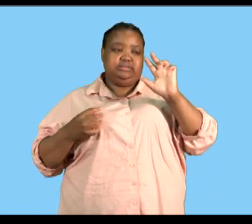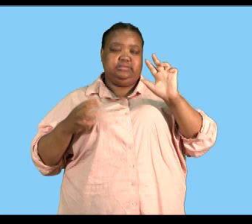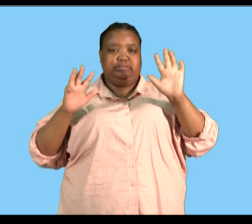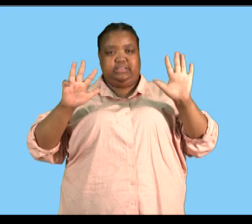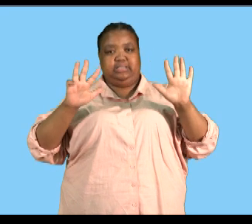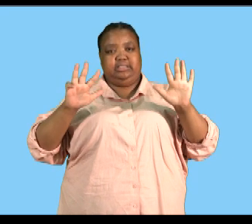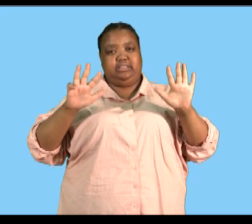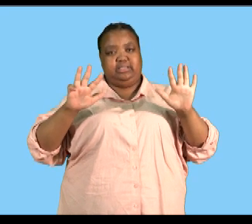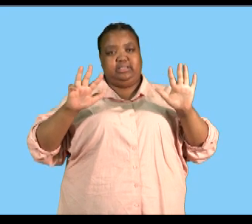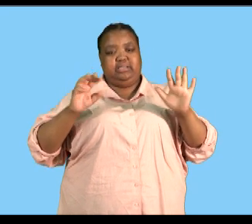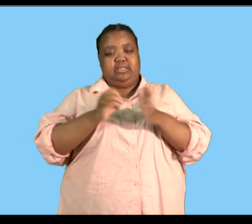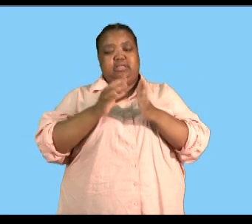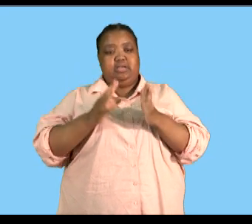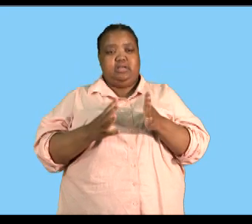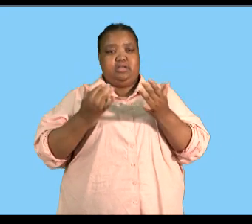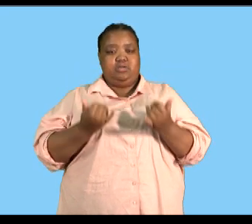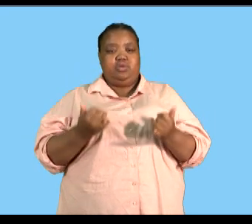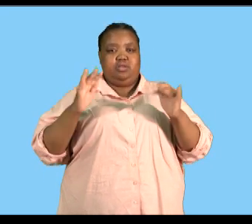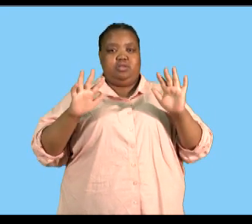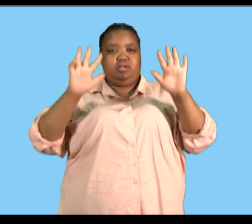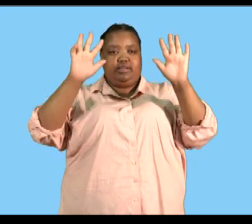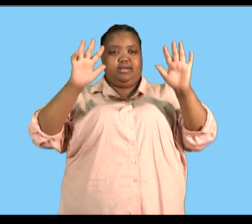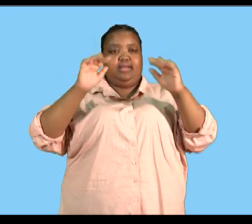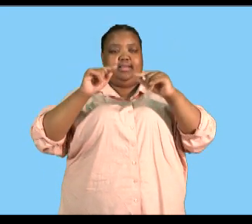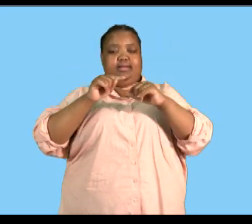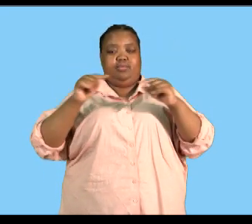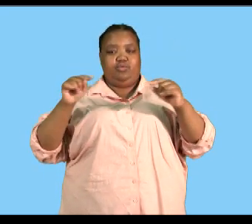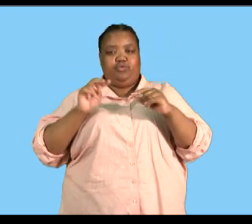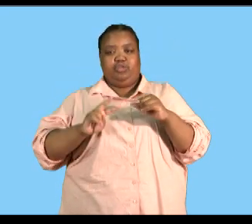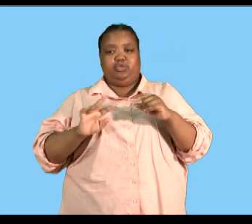learners. So now we are going to have 9 over